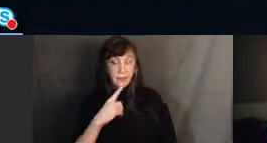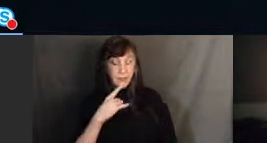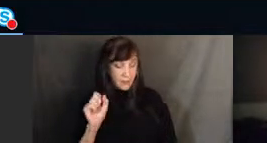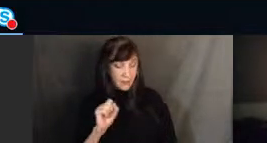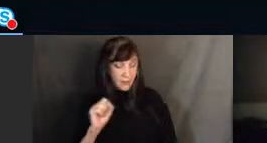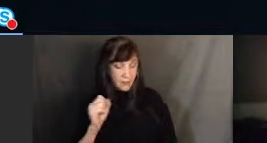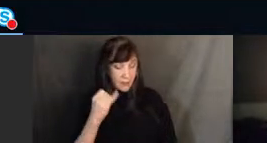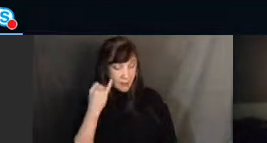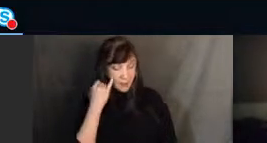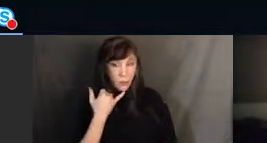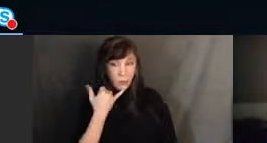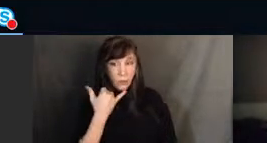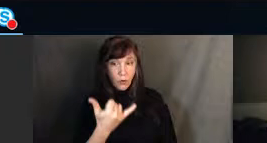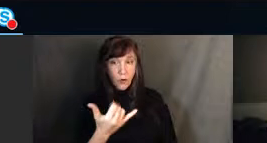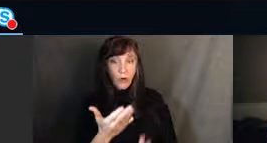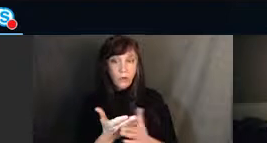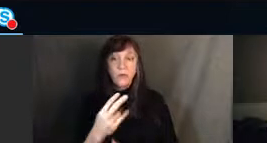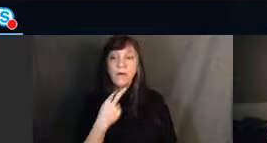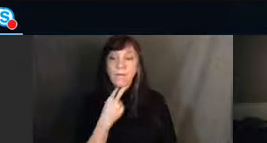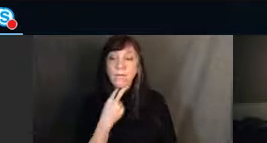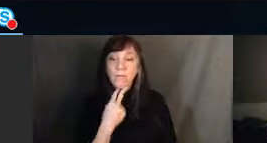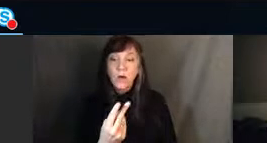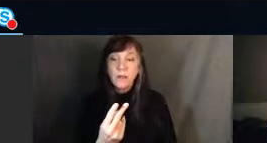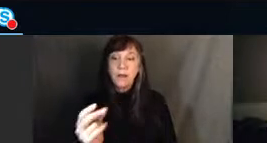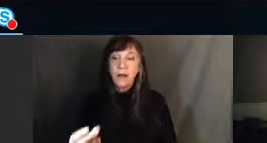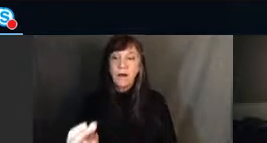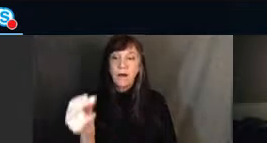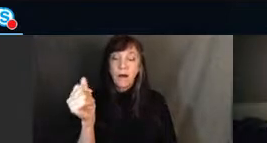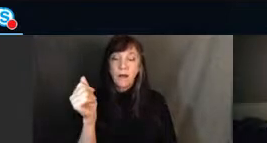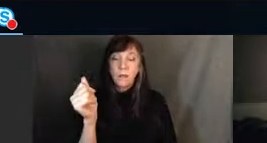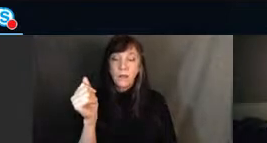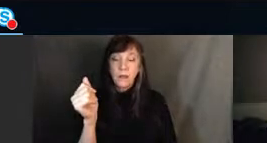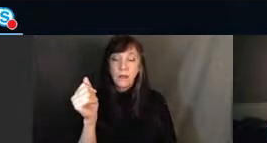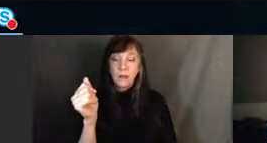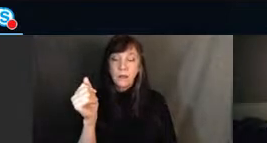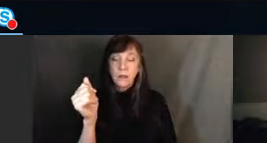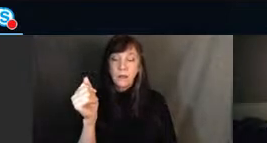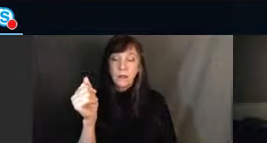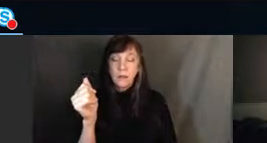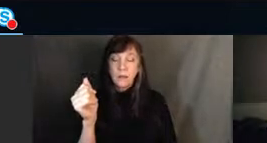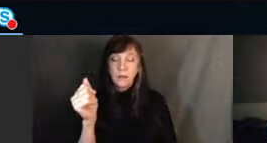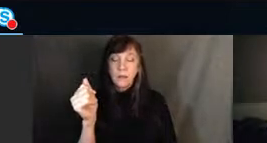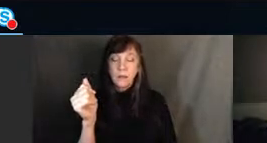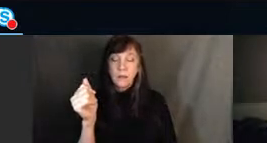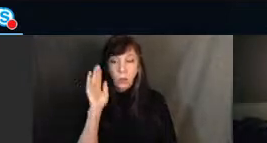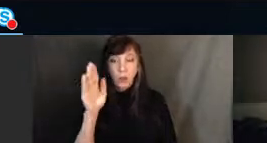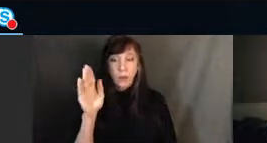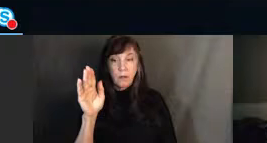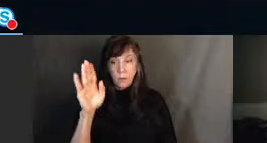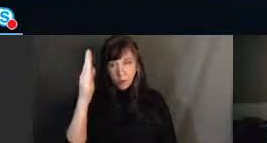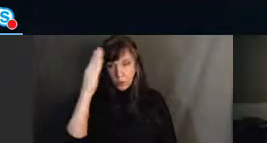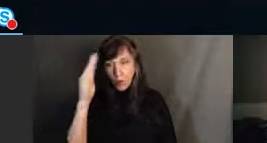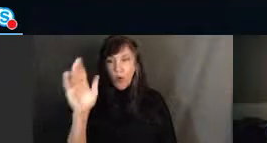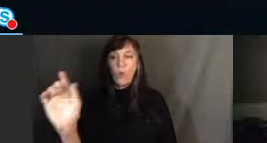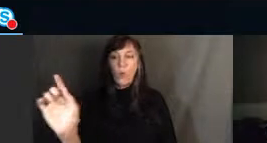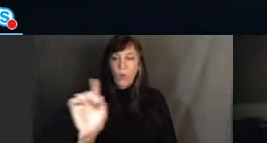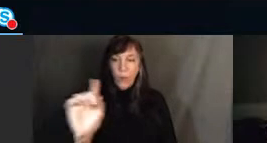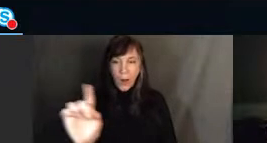by voice, it automatically goes to detect where you are, but using the